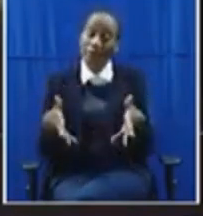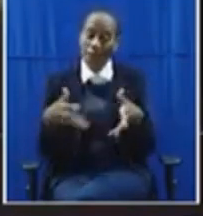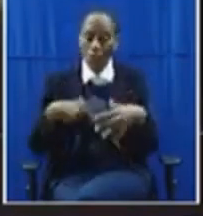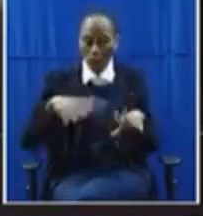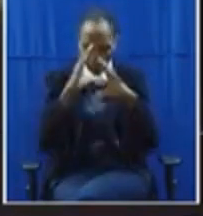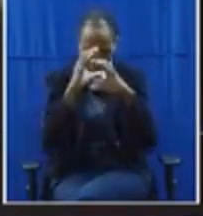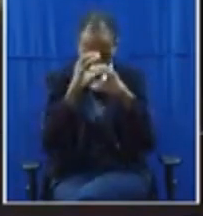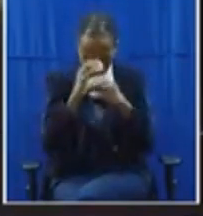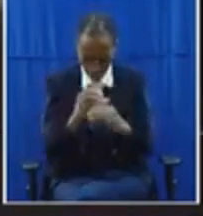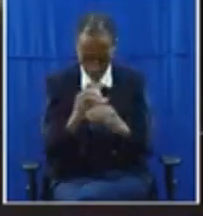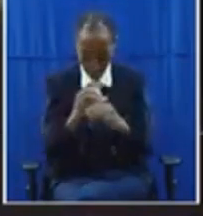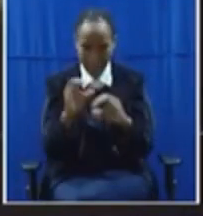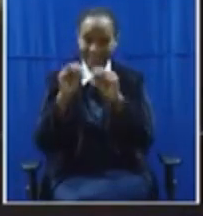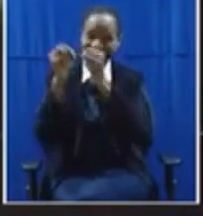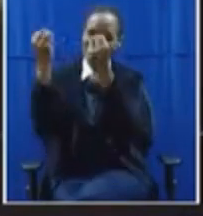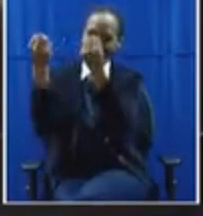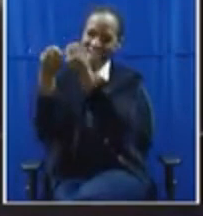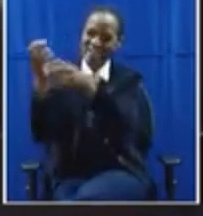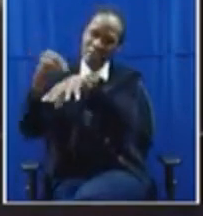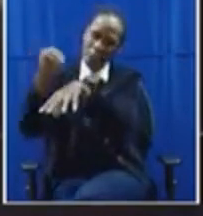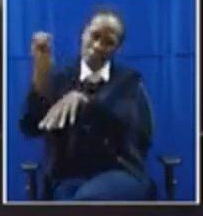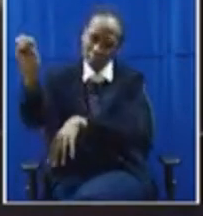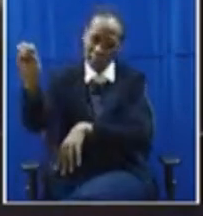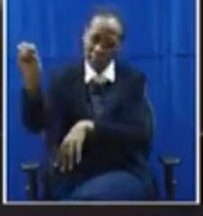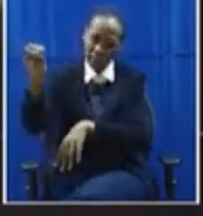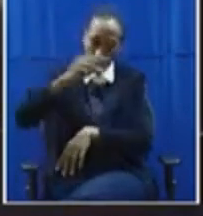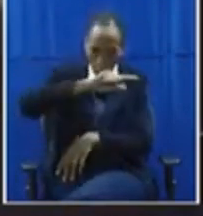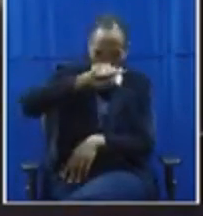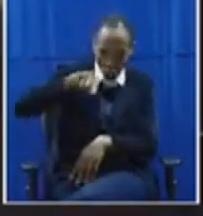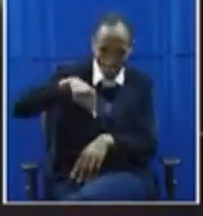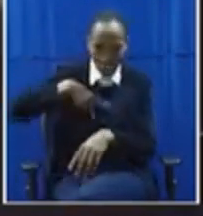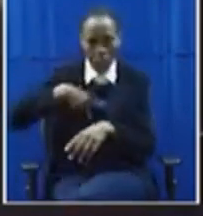on a national problem and